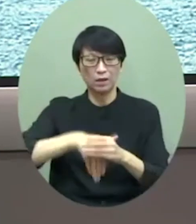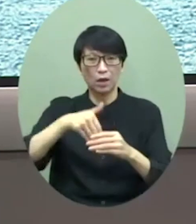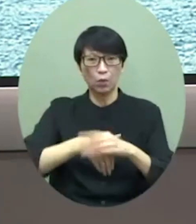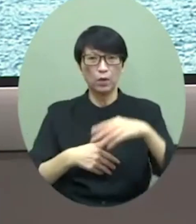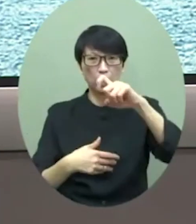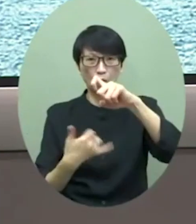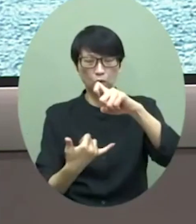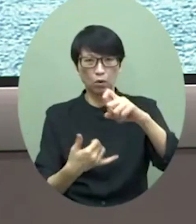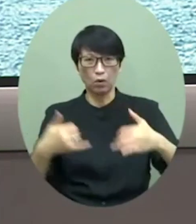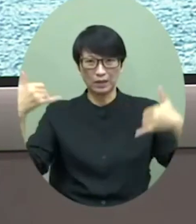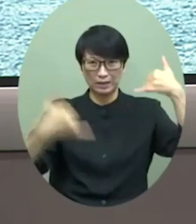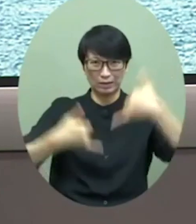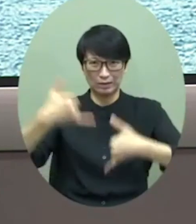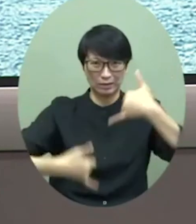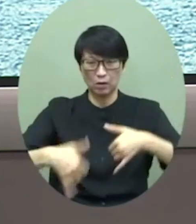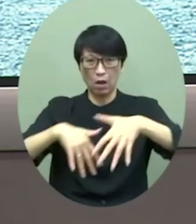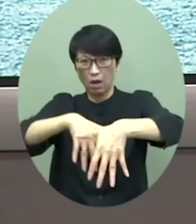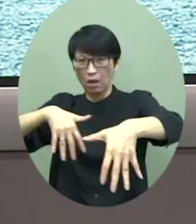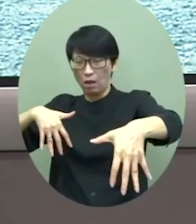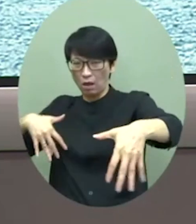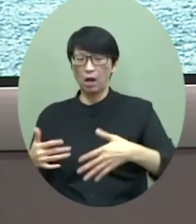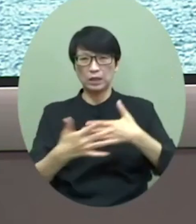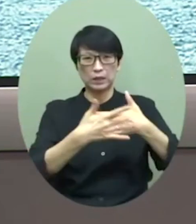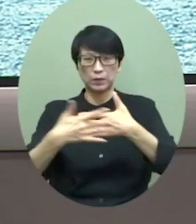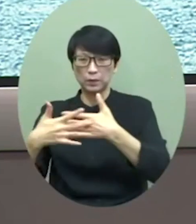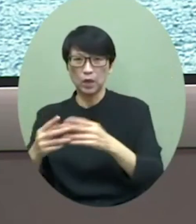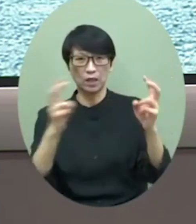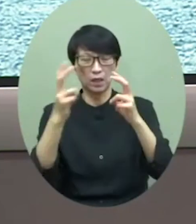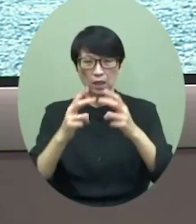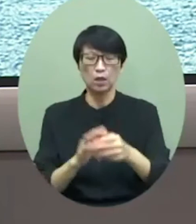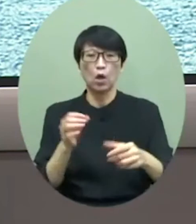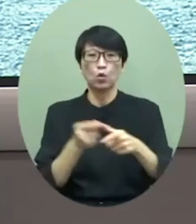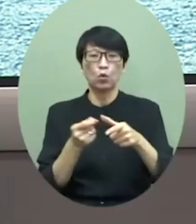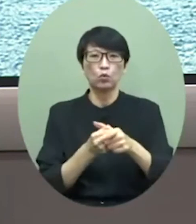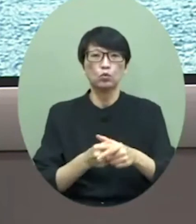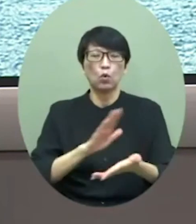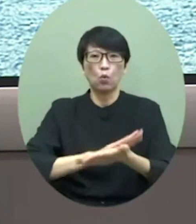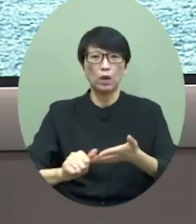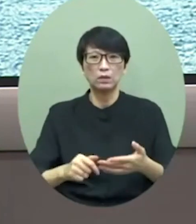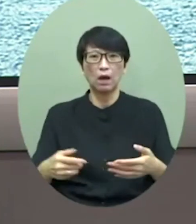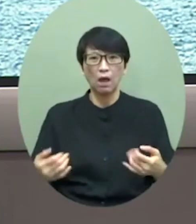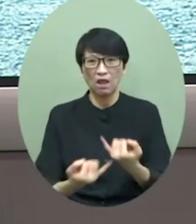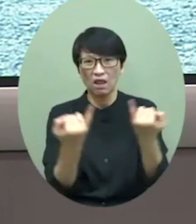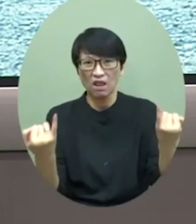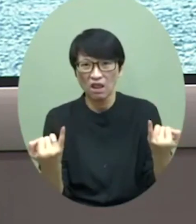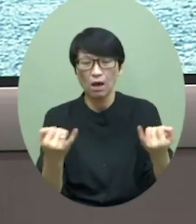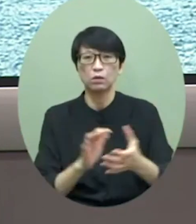cases and number of deaths. If we have an election leading to a large number of people